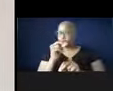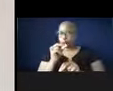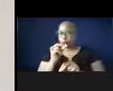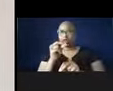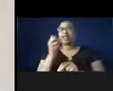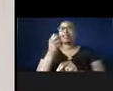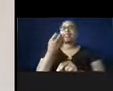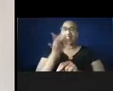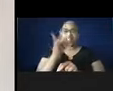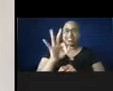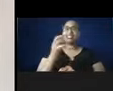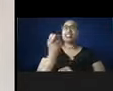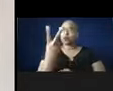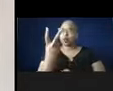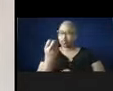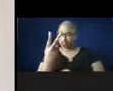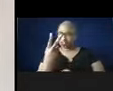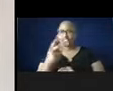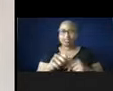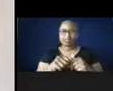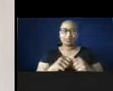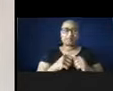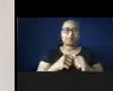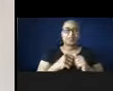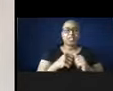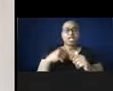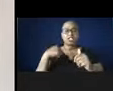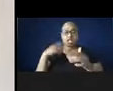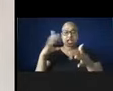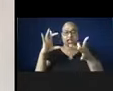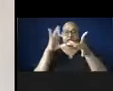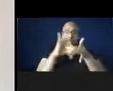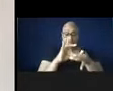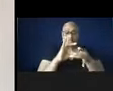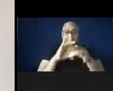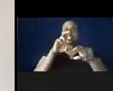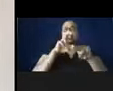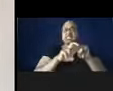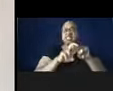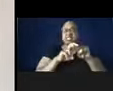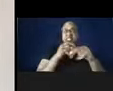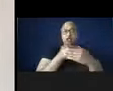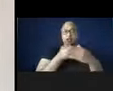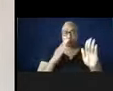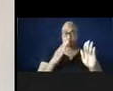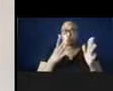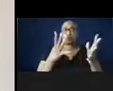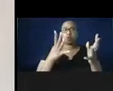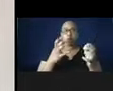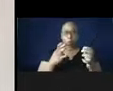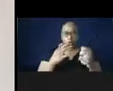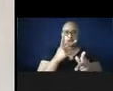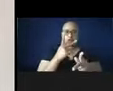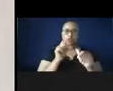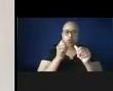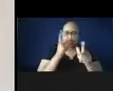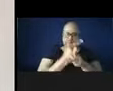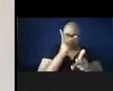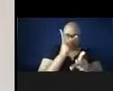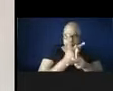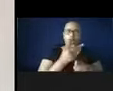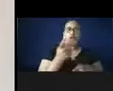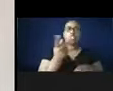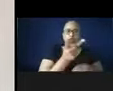1912. And she had an attached sitting room. So we wanted to maintain those two spaces. And then